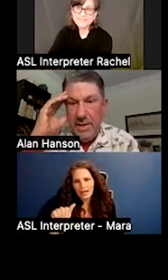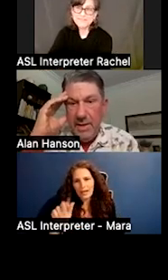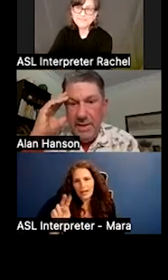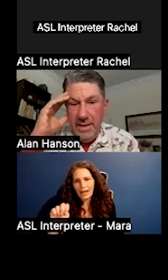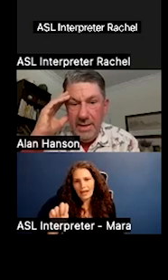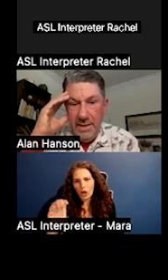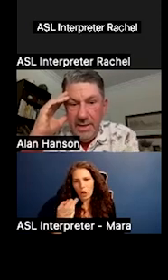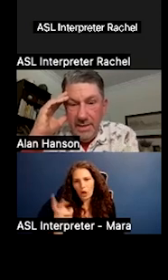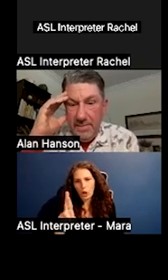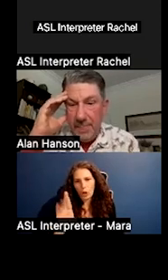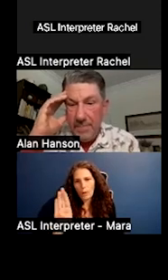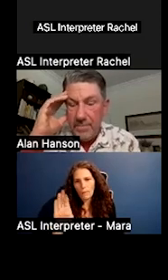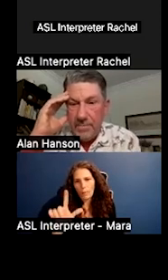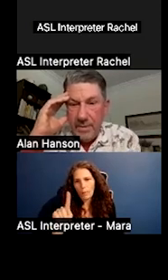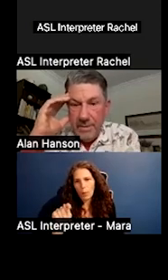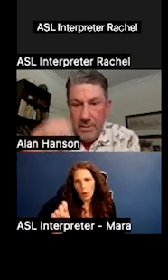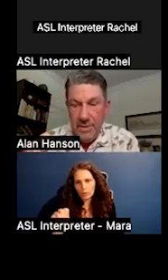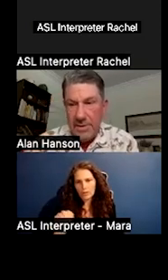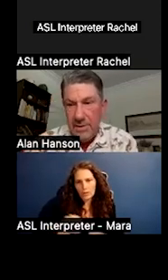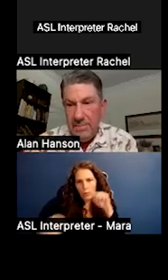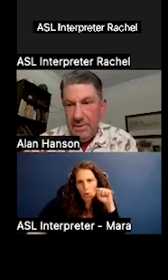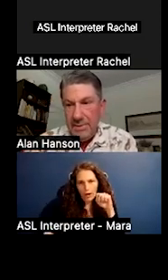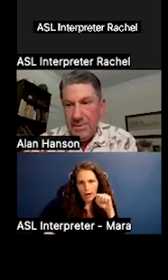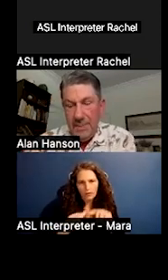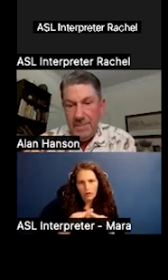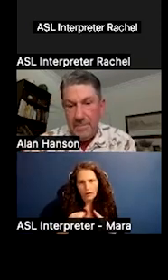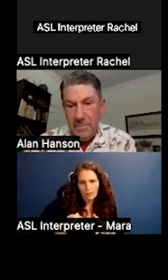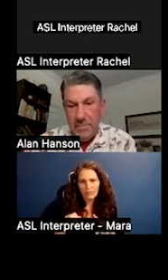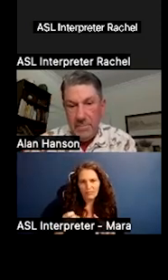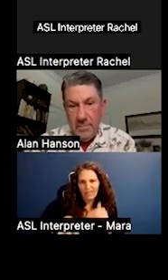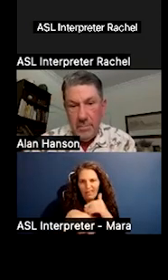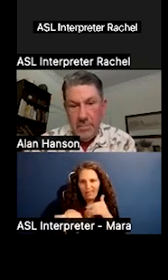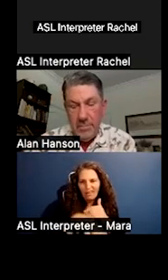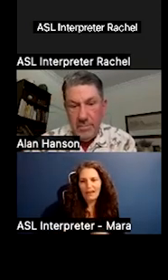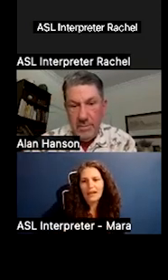block. And go to the next slide, please.